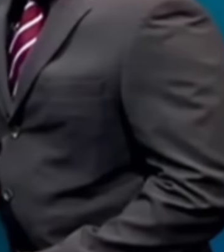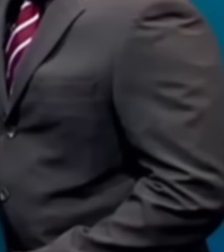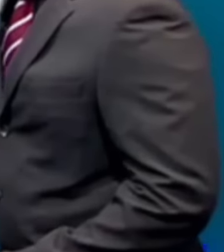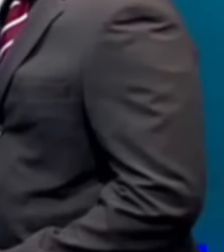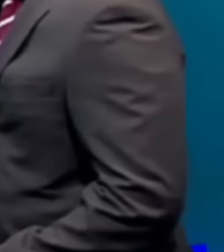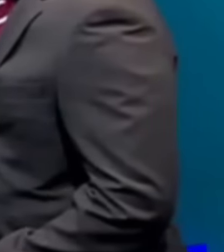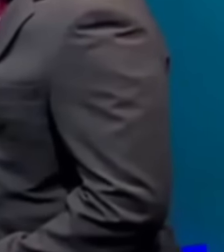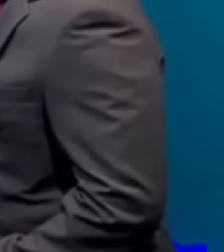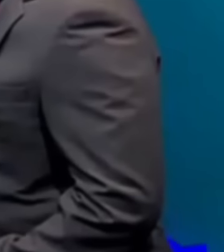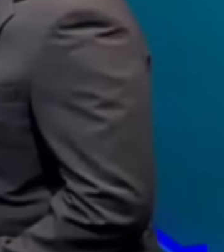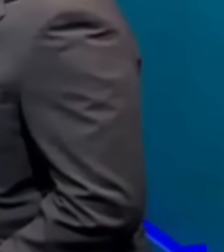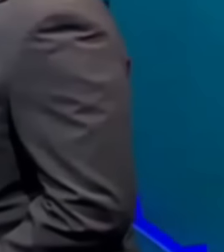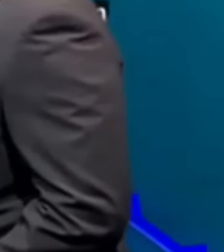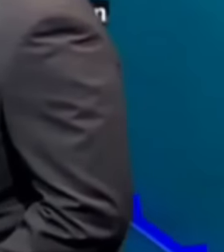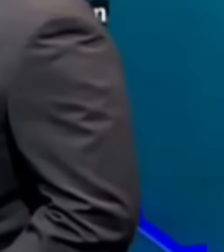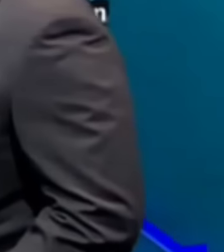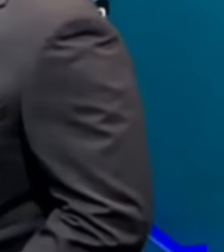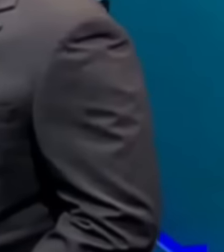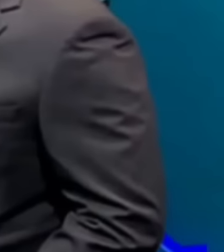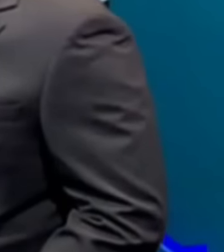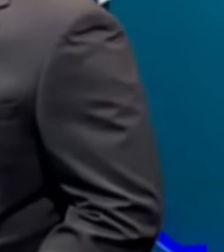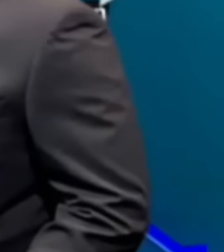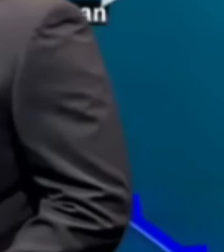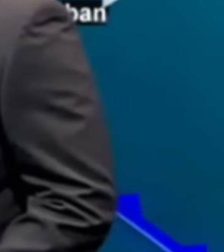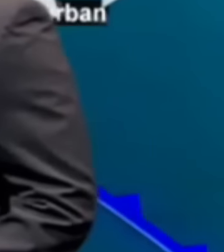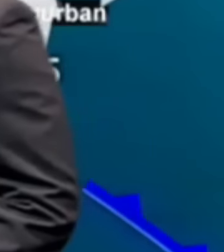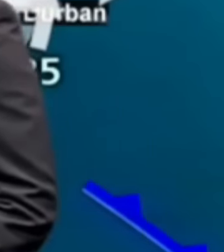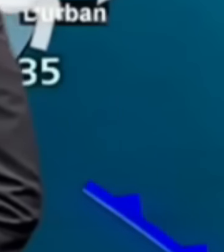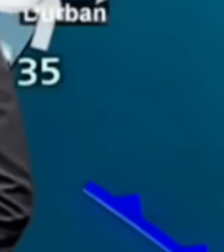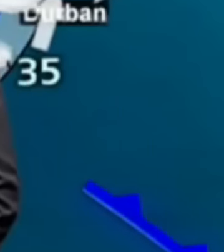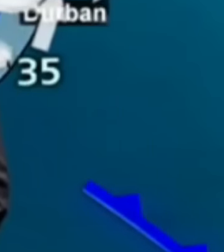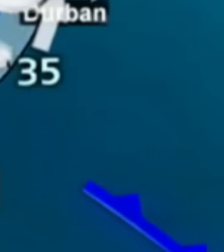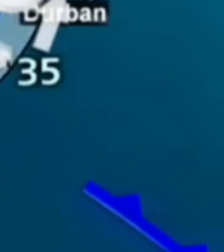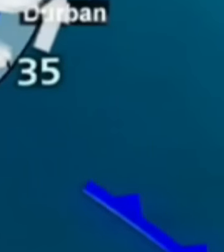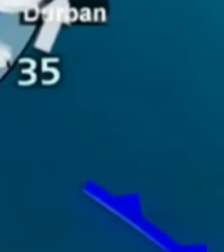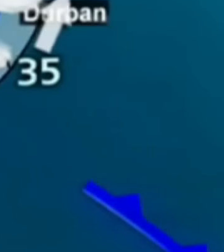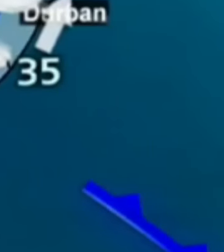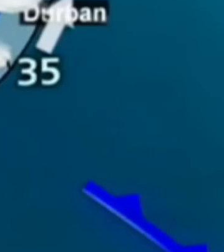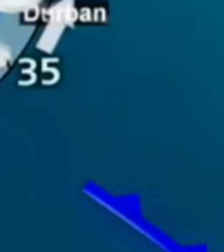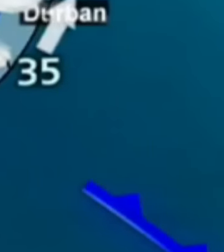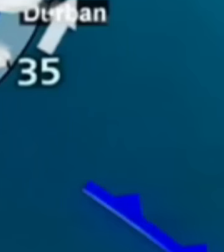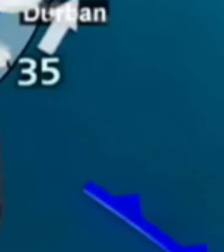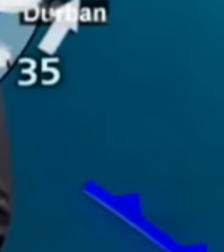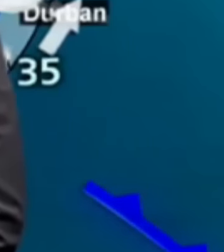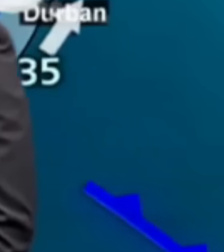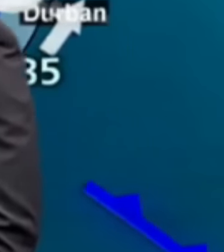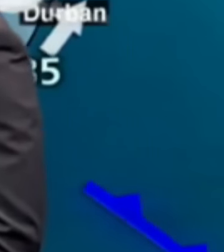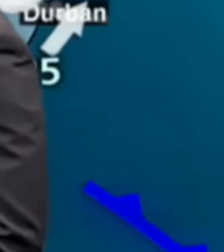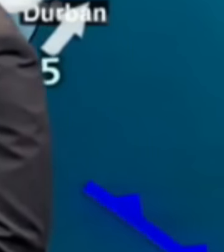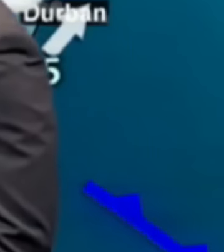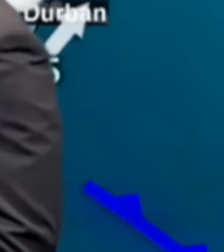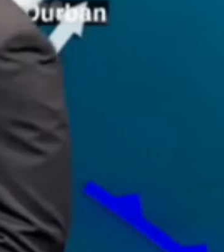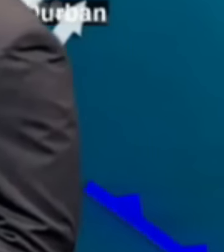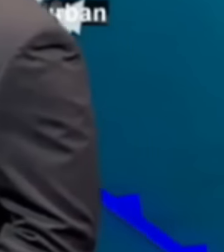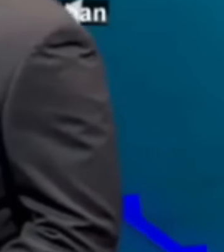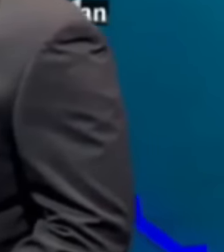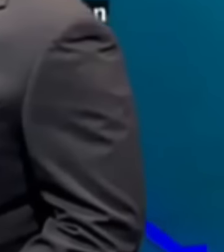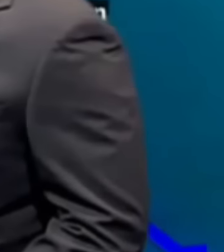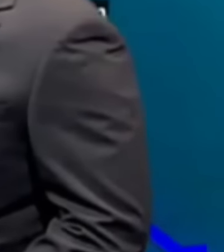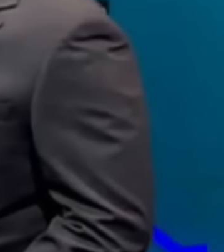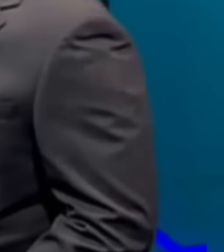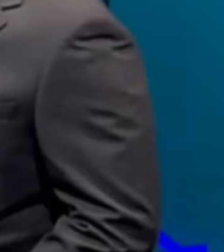haro tekong le hona ka haro ka pa shebela ha shebile ka thoko ho mabopo ka pa bophirima tla ka haro ka pa le boa e tla le fela potse saenga ka shebile up in toni